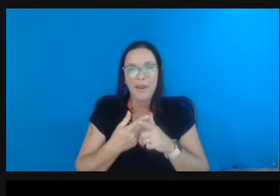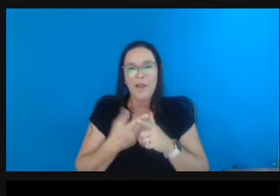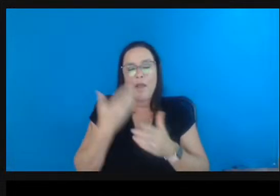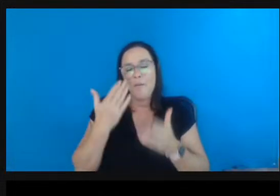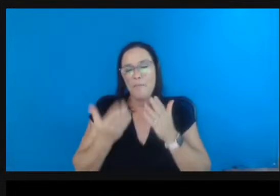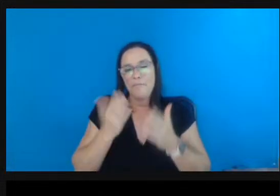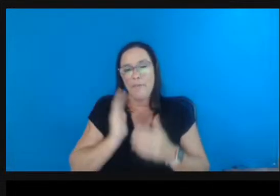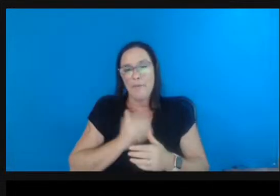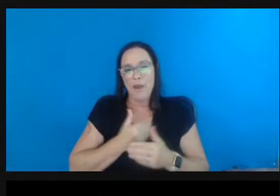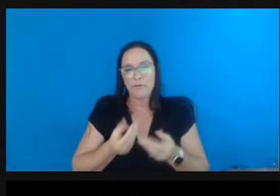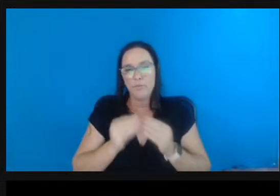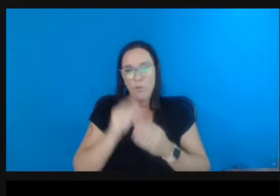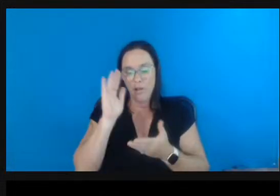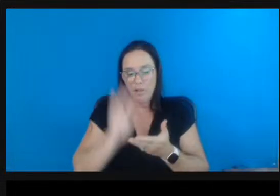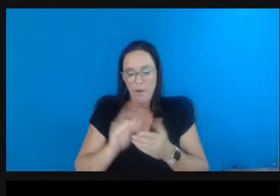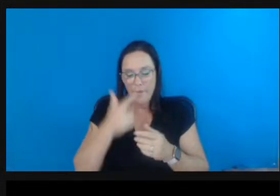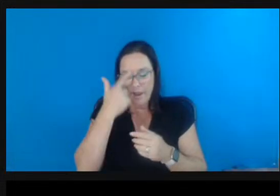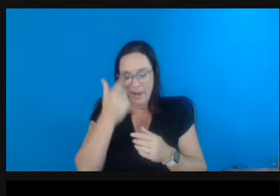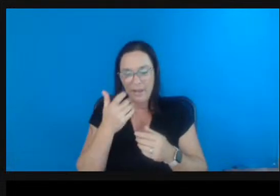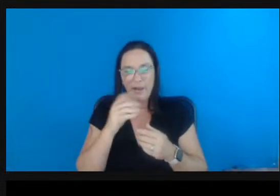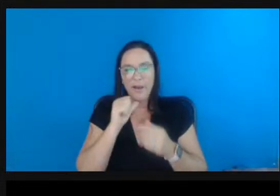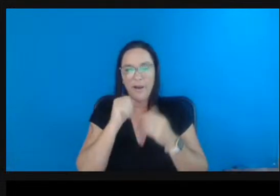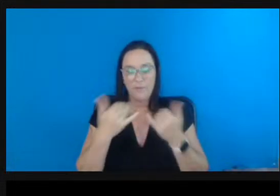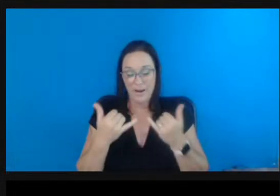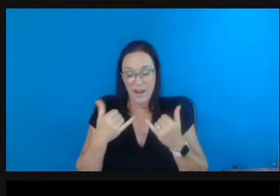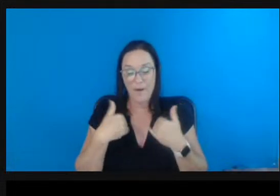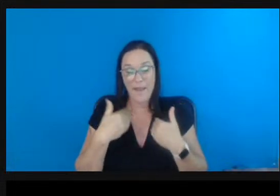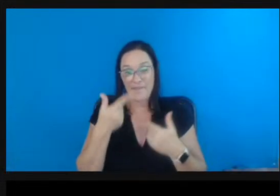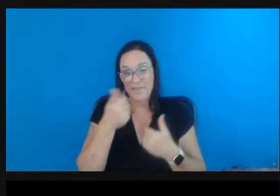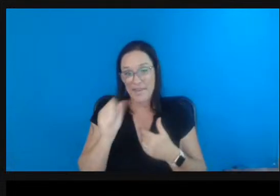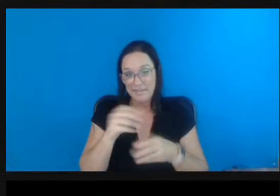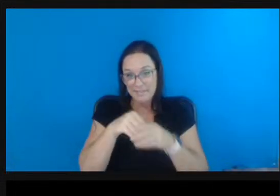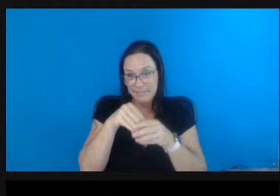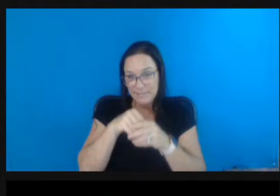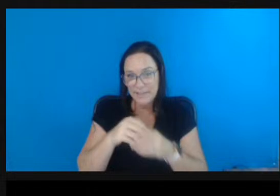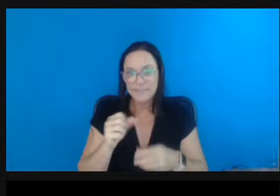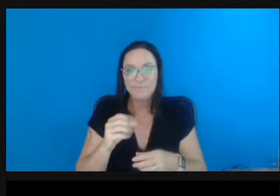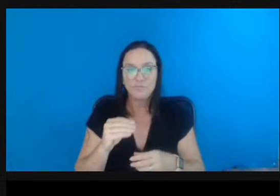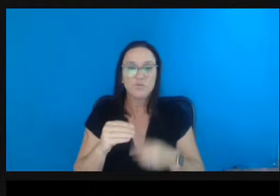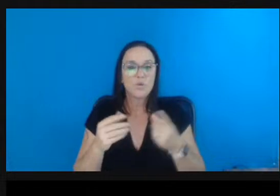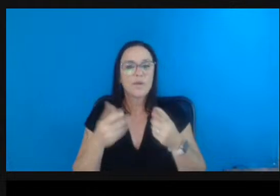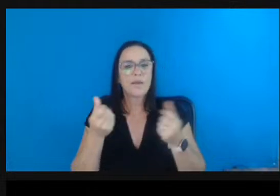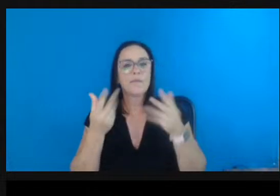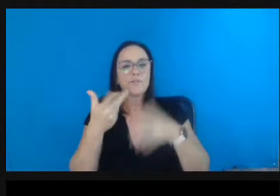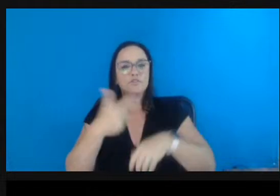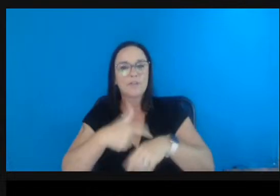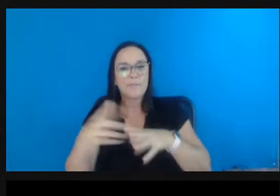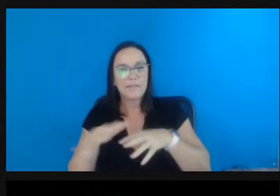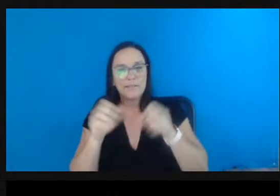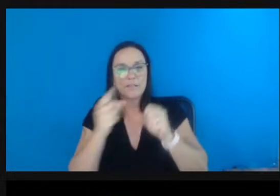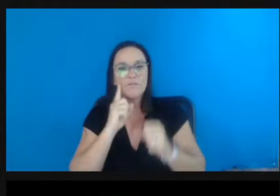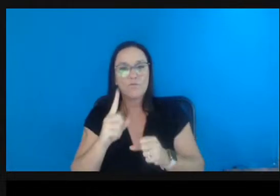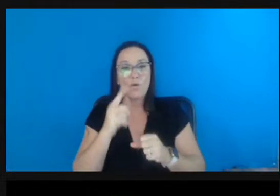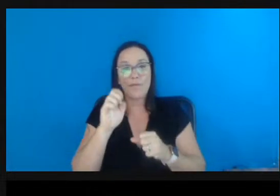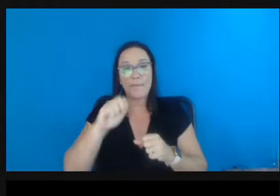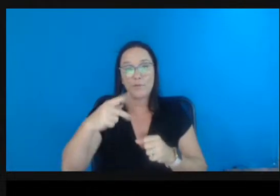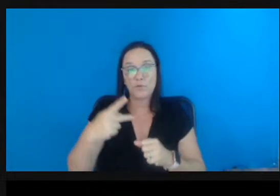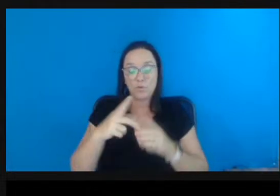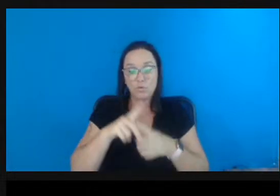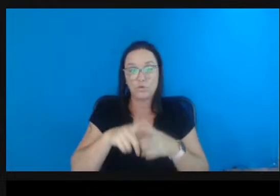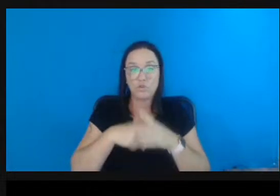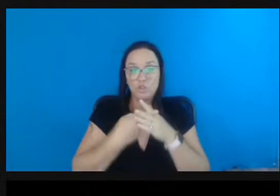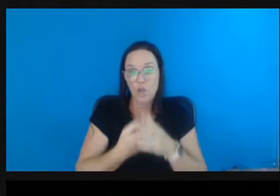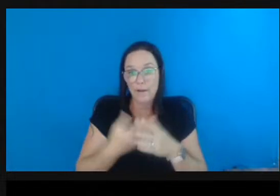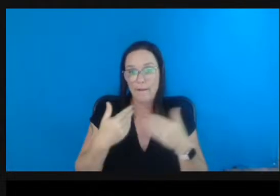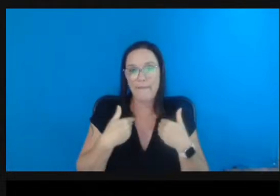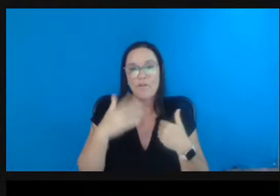all this is to say that, like, it didn't matter at what point, how long it took for the episode to come, it was putting out about the